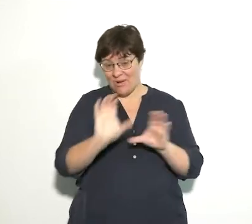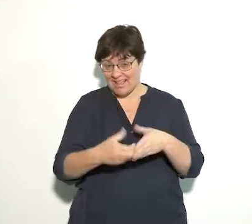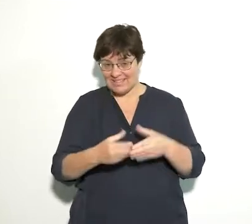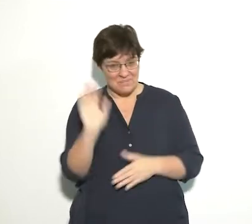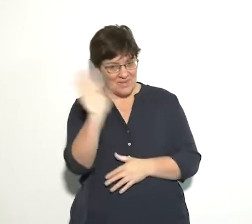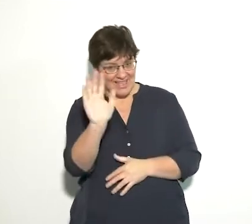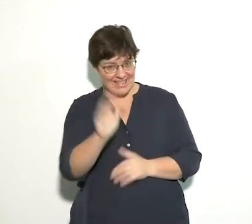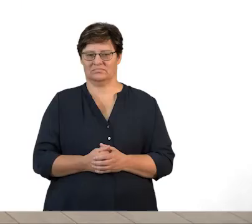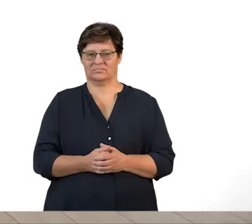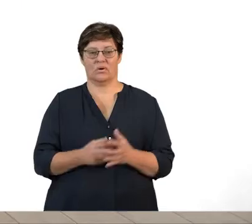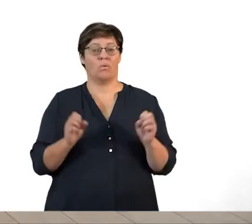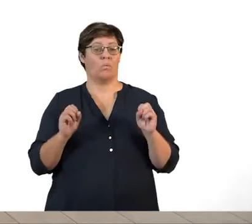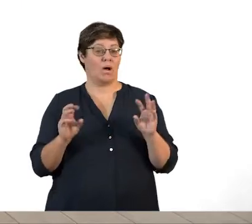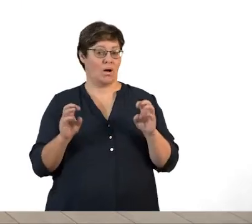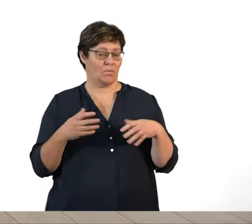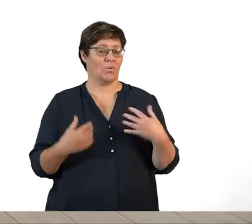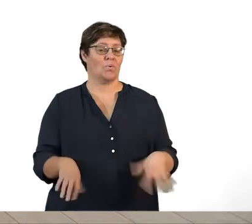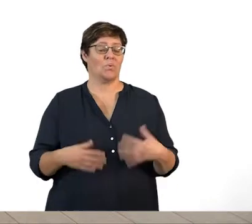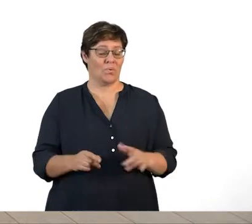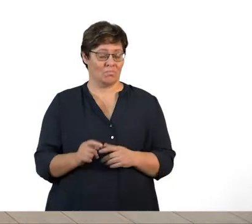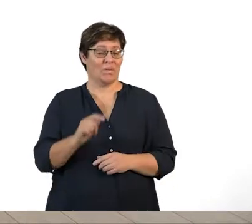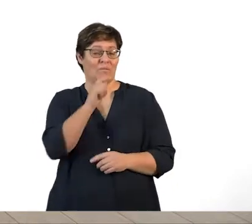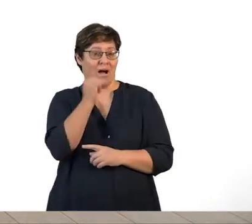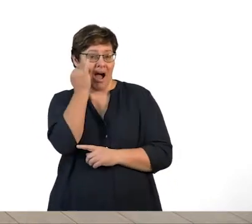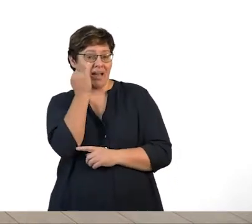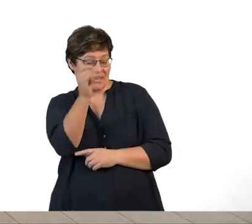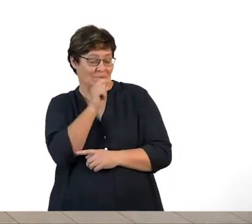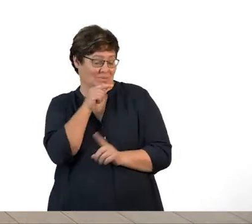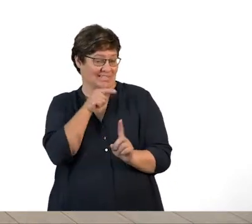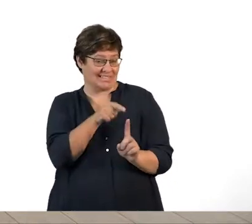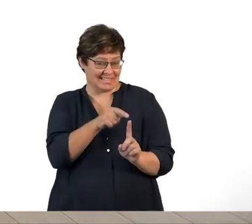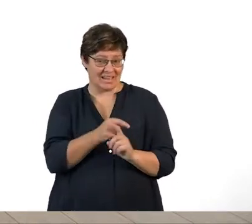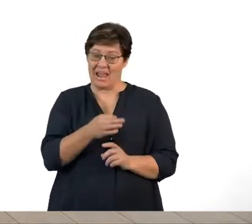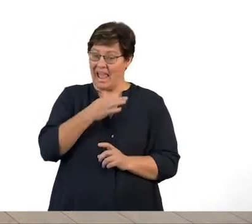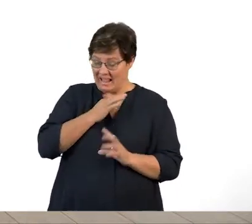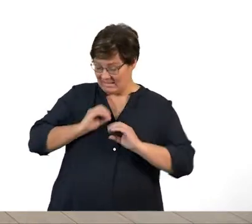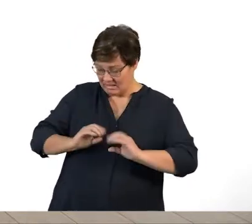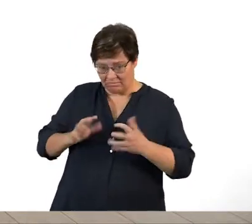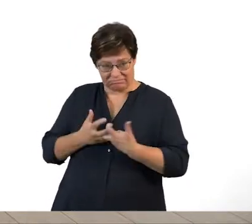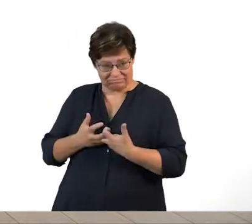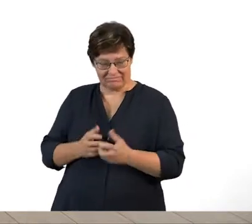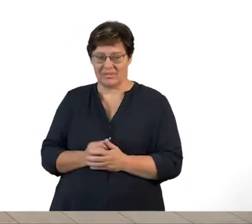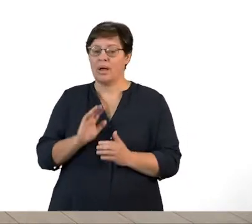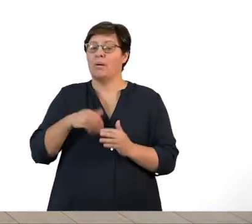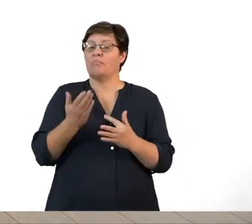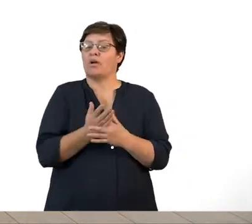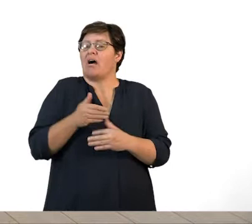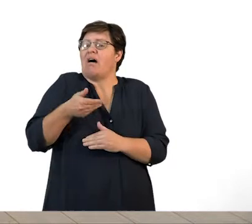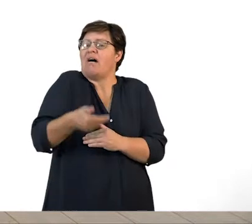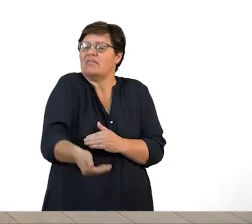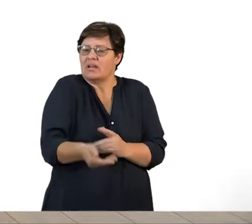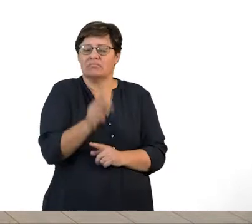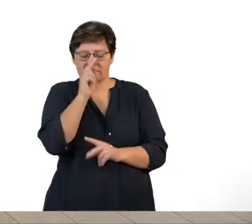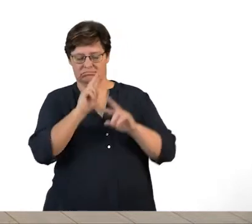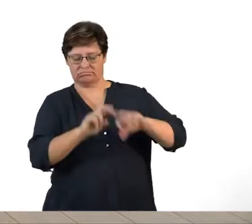class. Goodbye. Wow, what a useful idea to use in an English lesson. After the break,